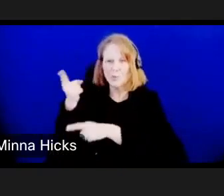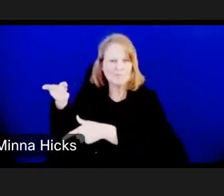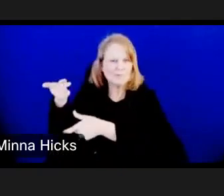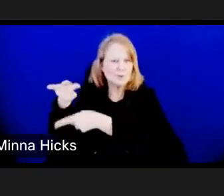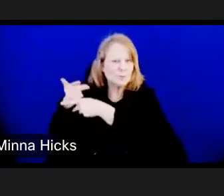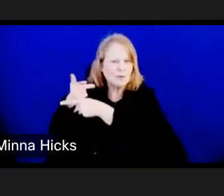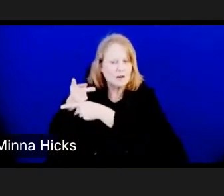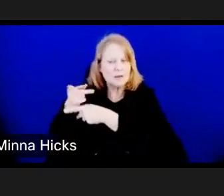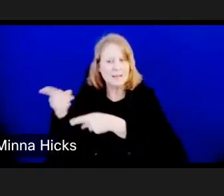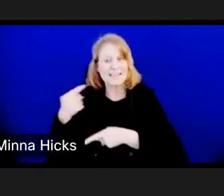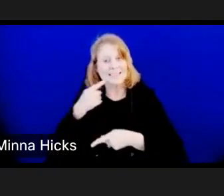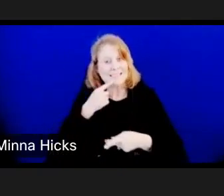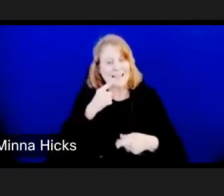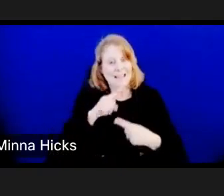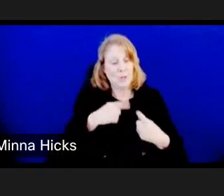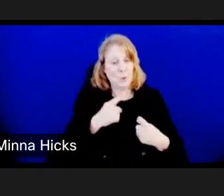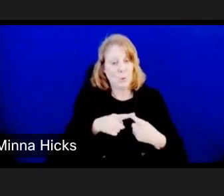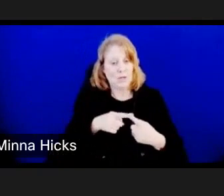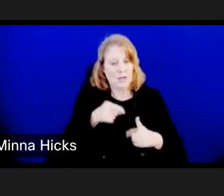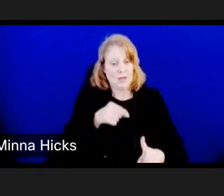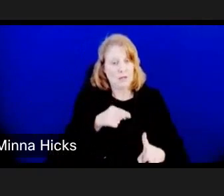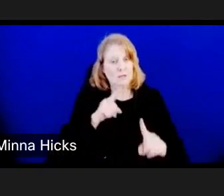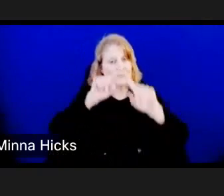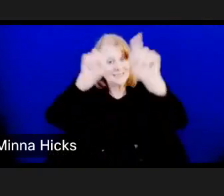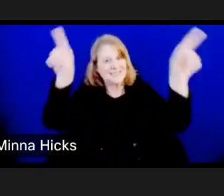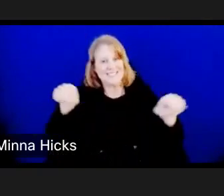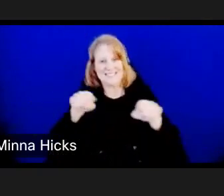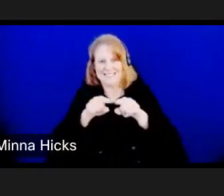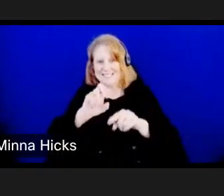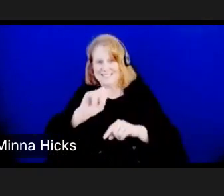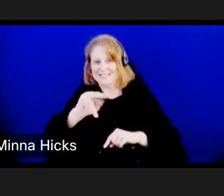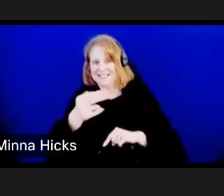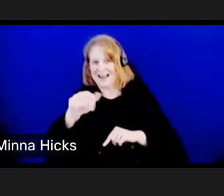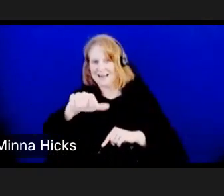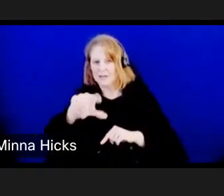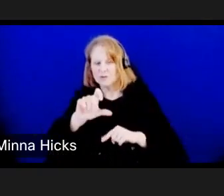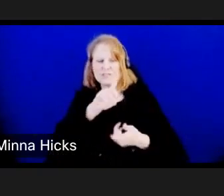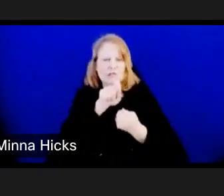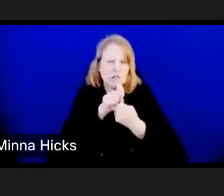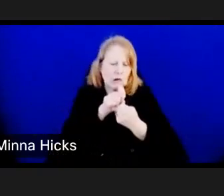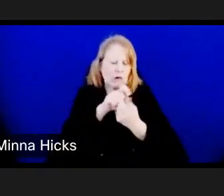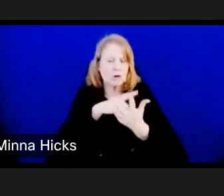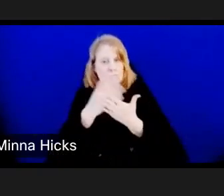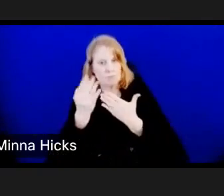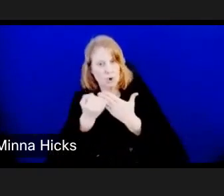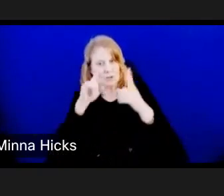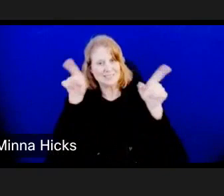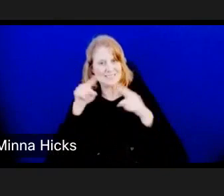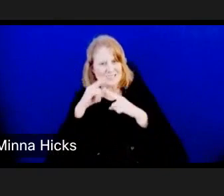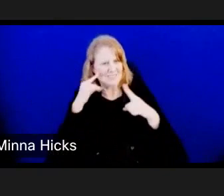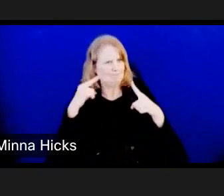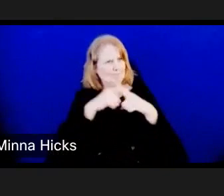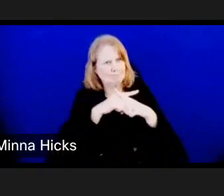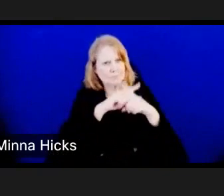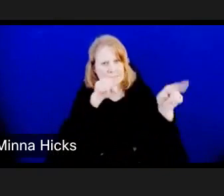days ago. They state that when it comes to the signage and certain project signs, that if they see a conflicting sign, they